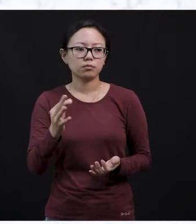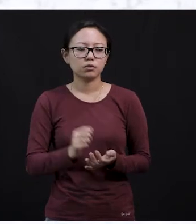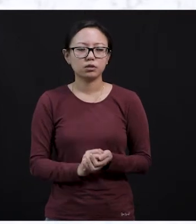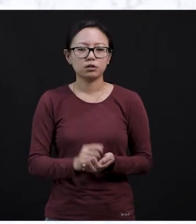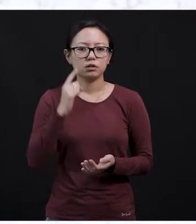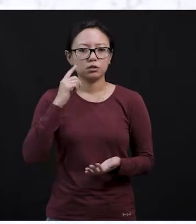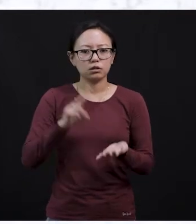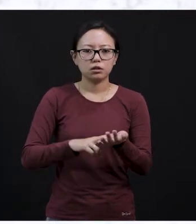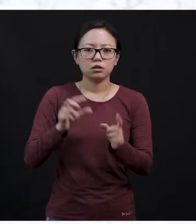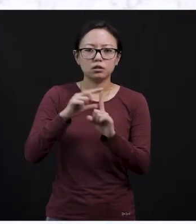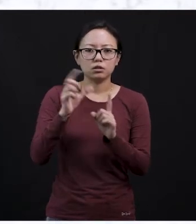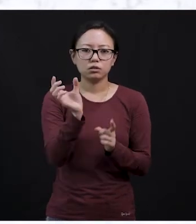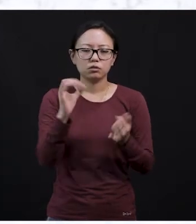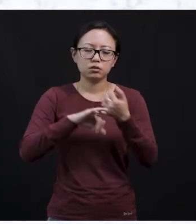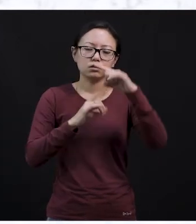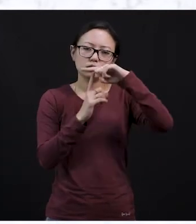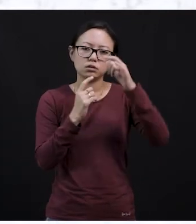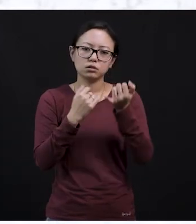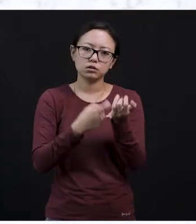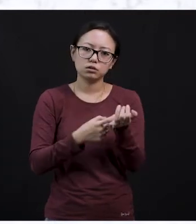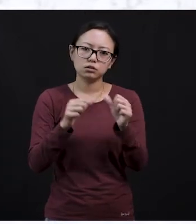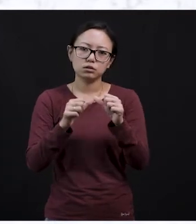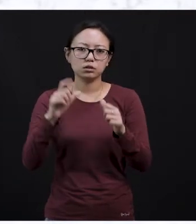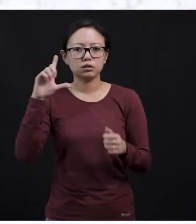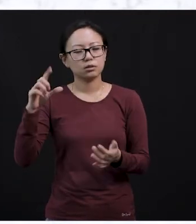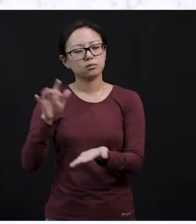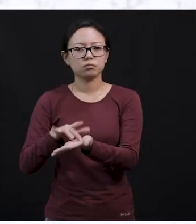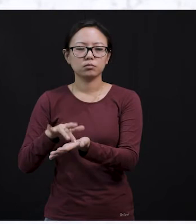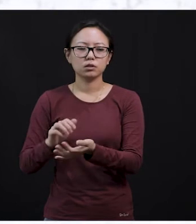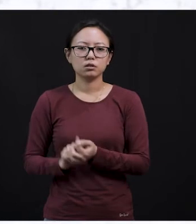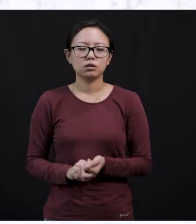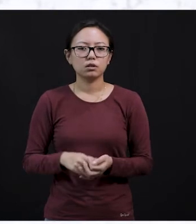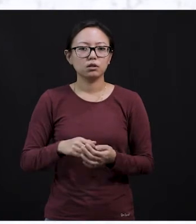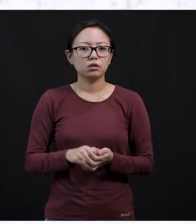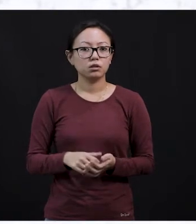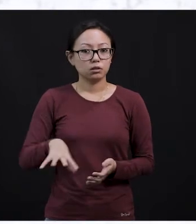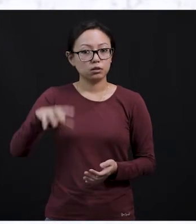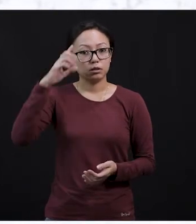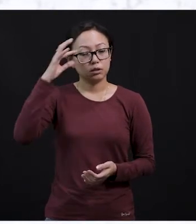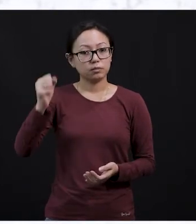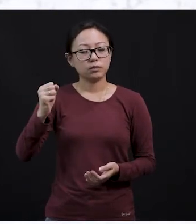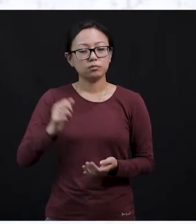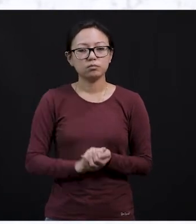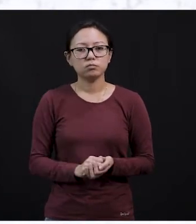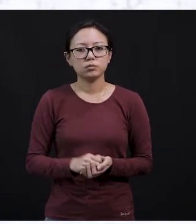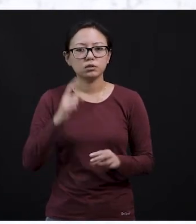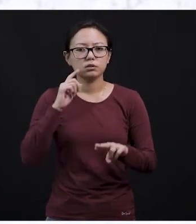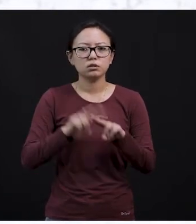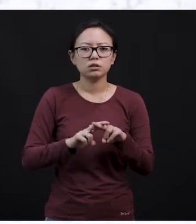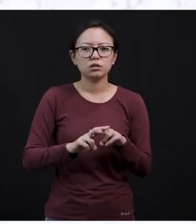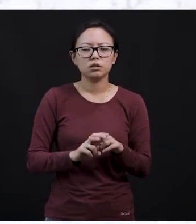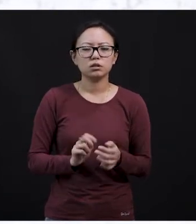center. Remember, the more industry a place has, the more economically viable and the more economically good you